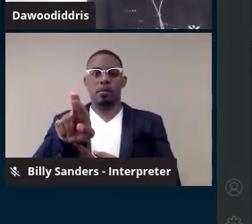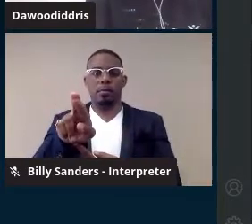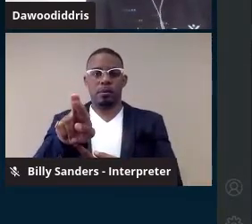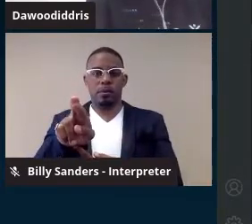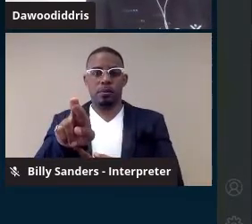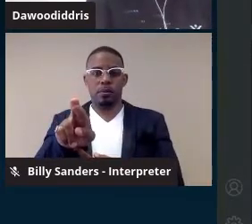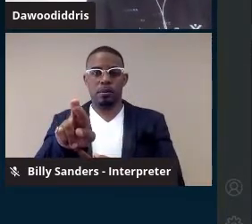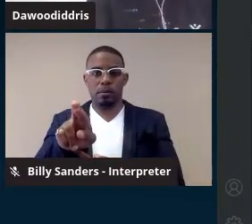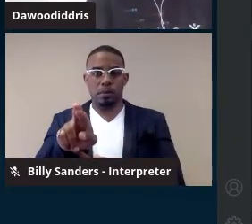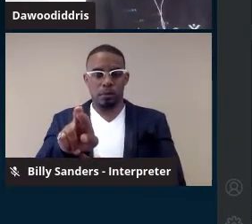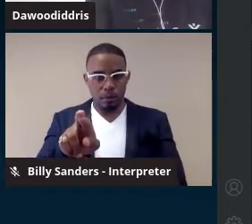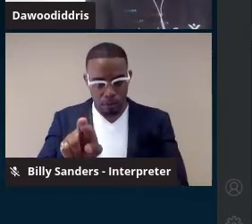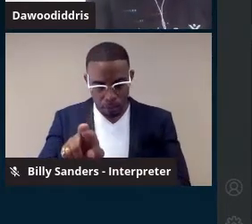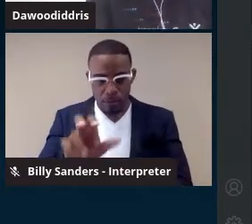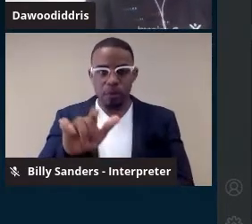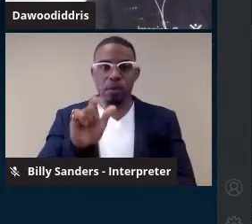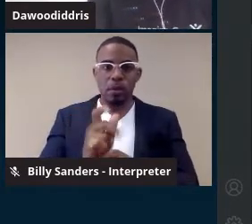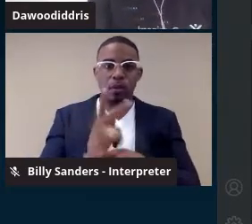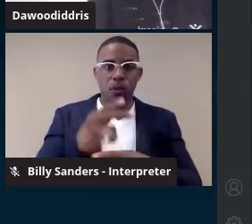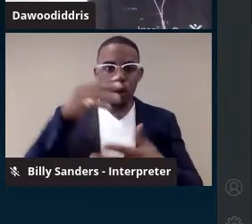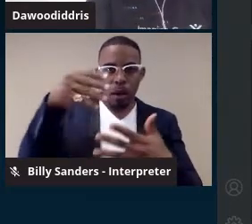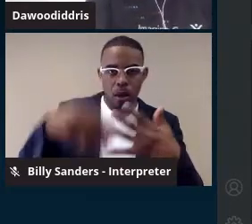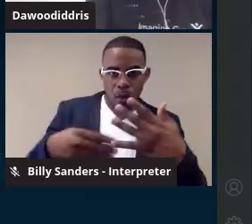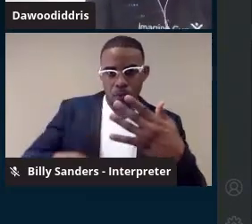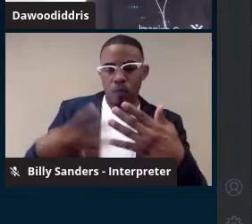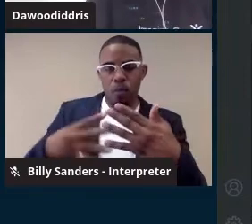you actually require in,